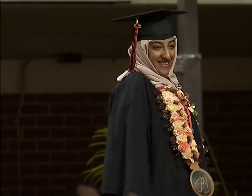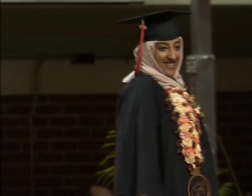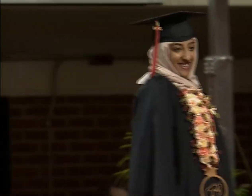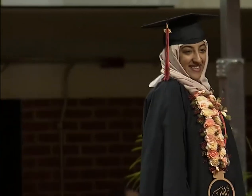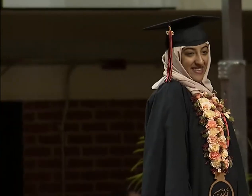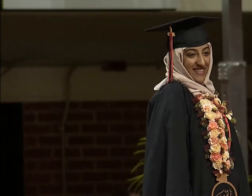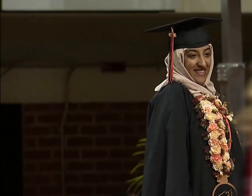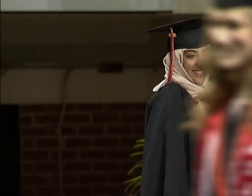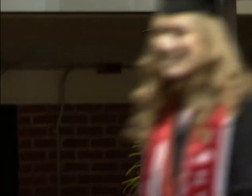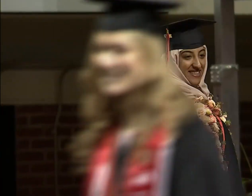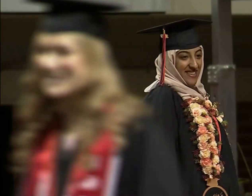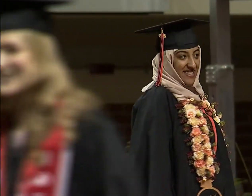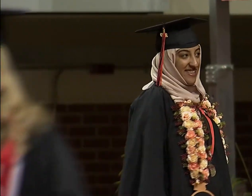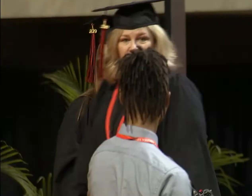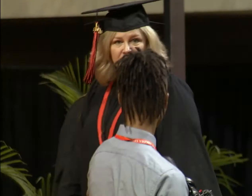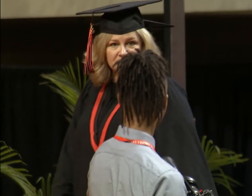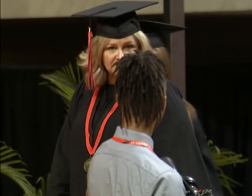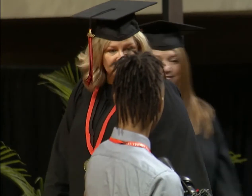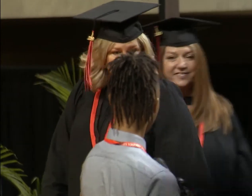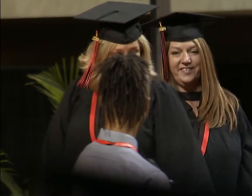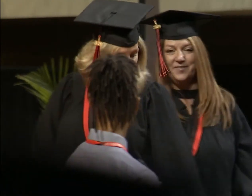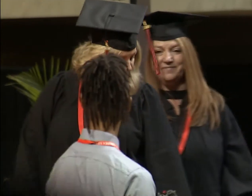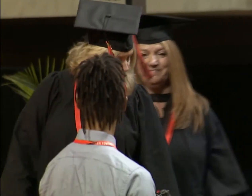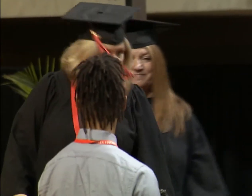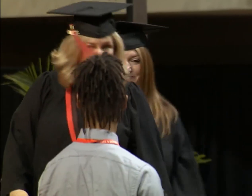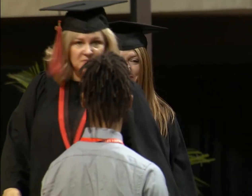Zainab Alismail.